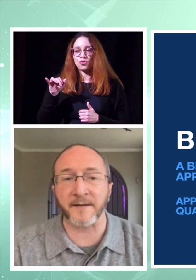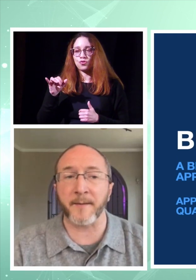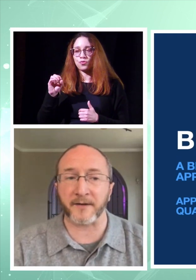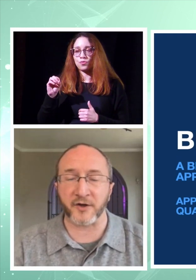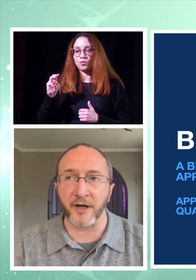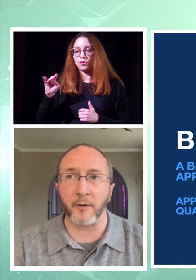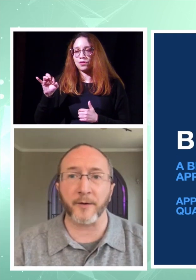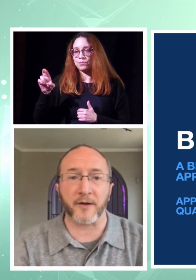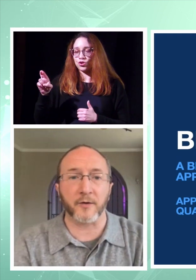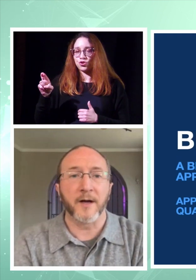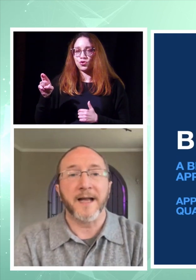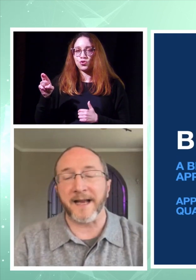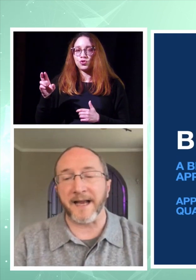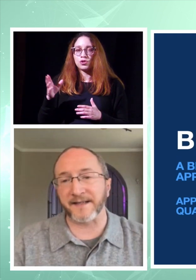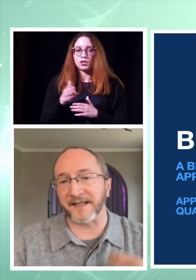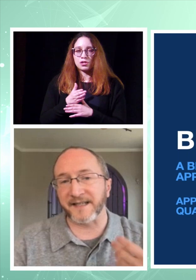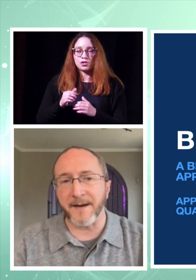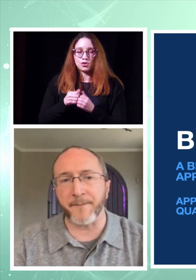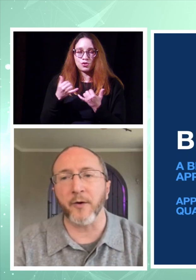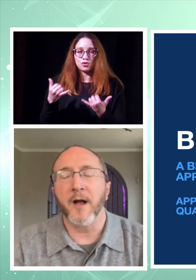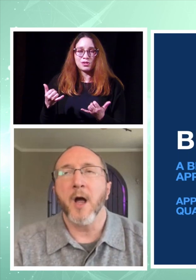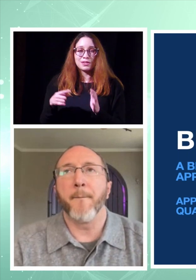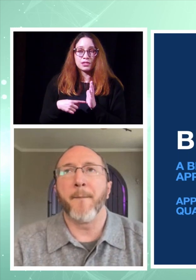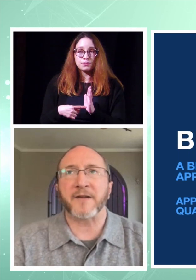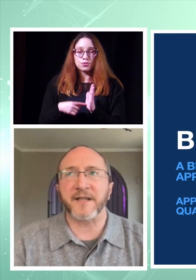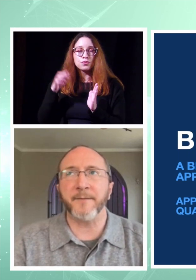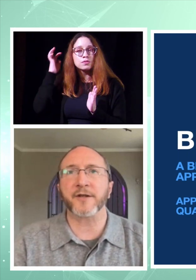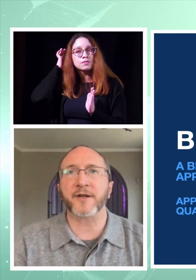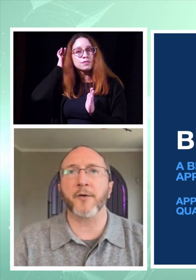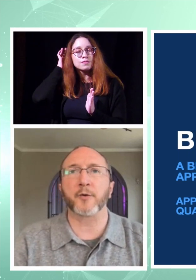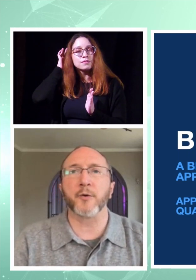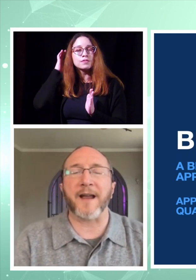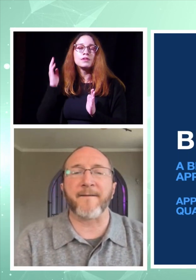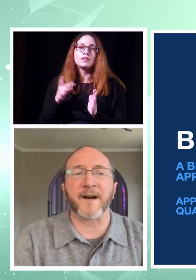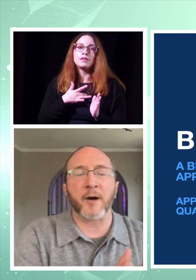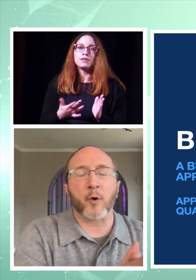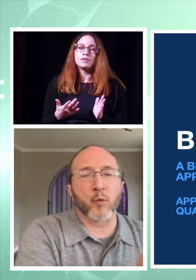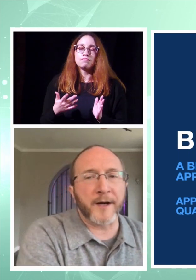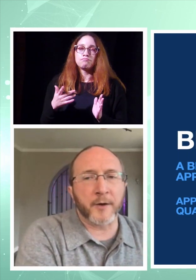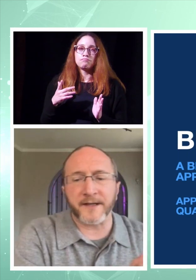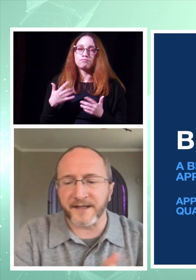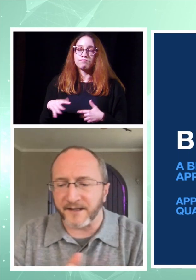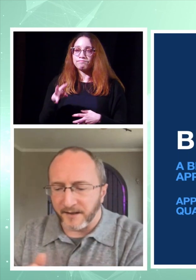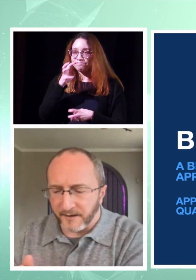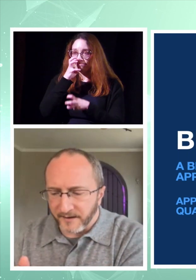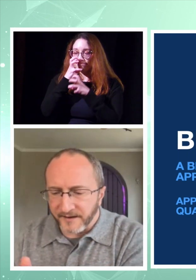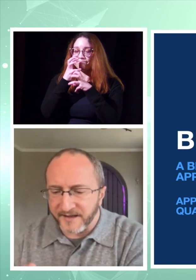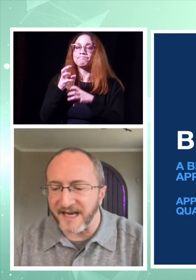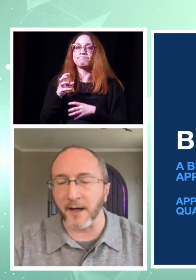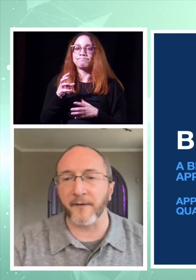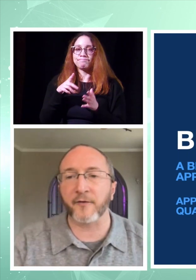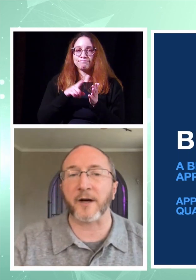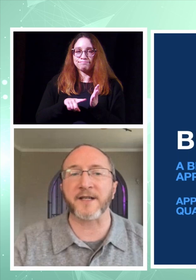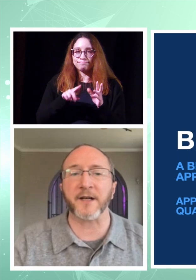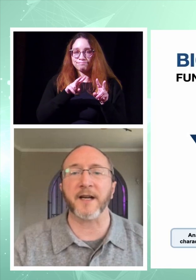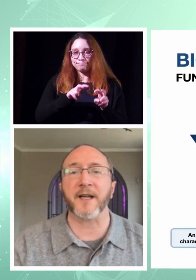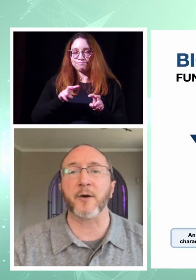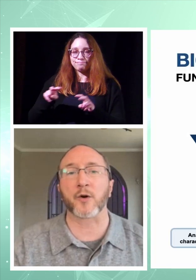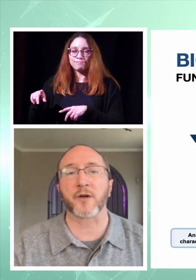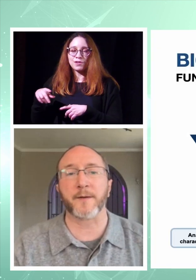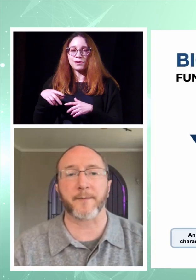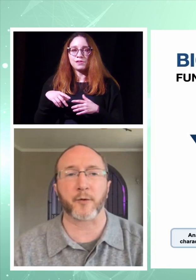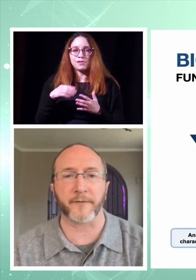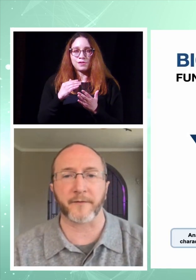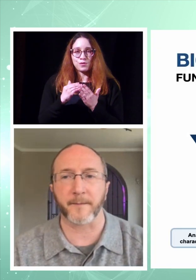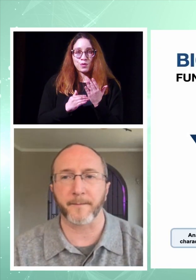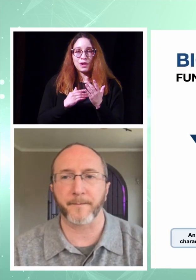And as I'm about to share with you as an example, biosimilars go through a very rigorous set of criteria in